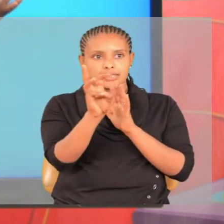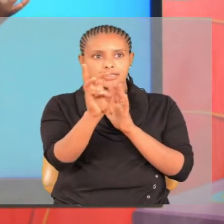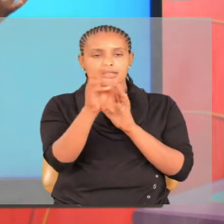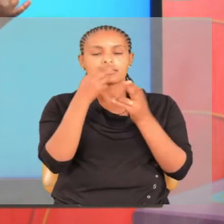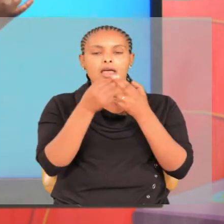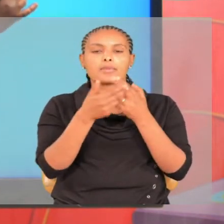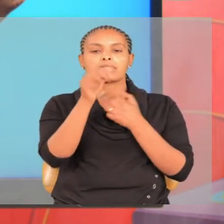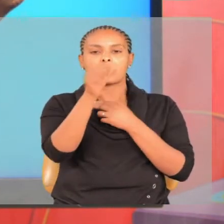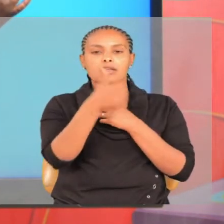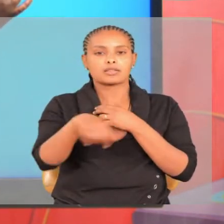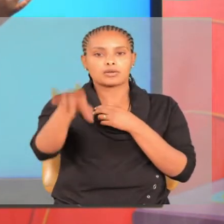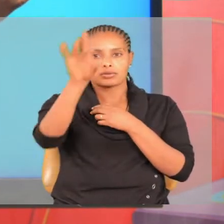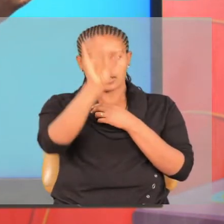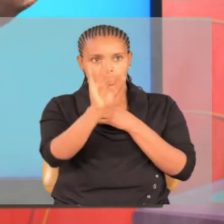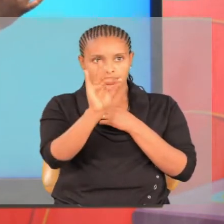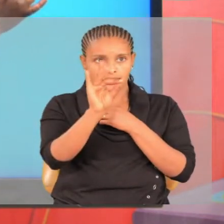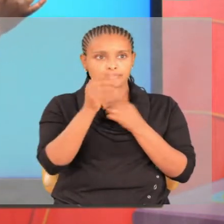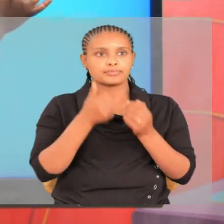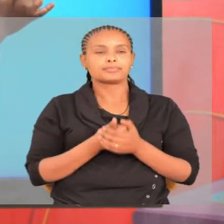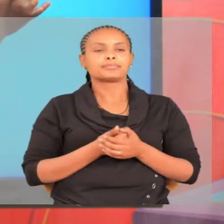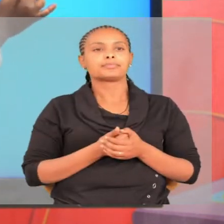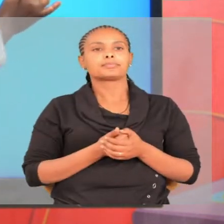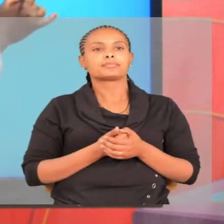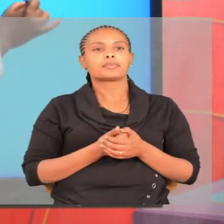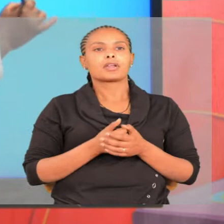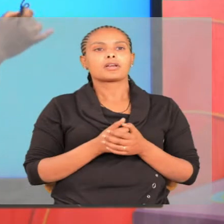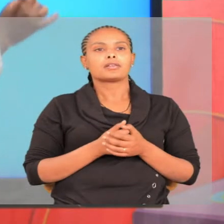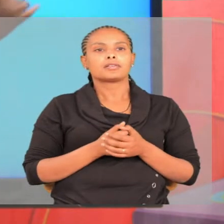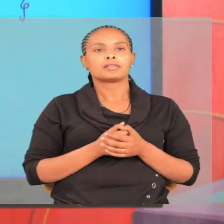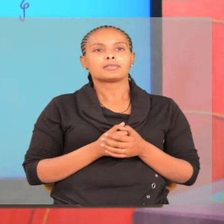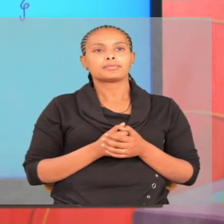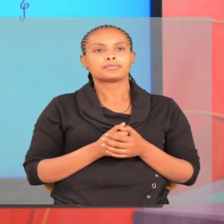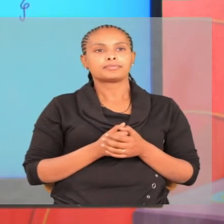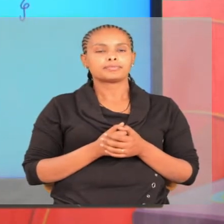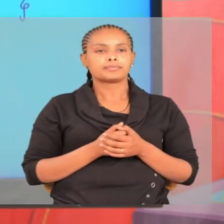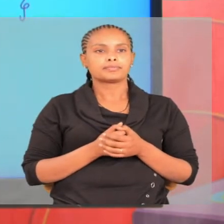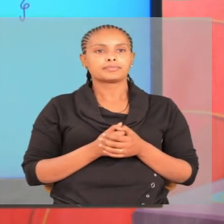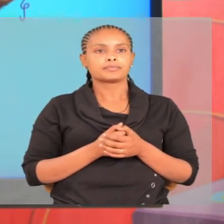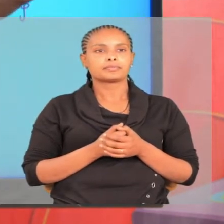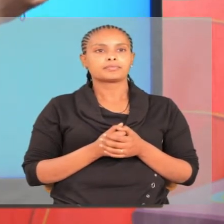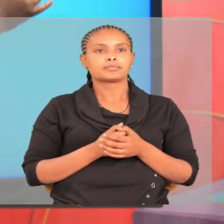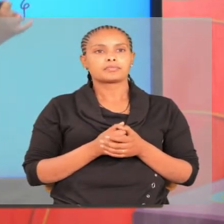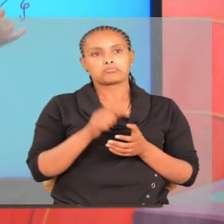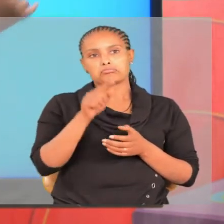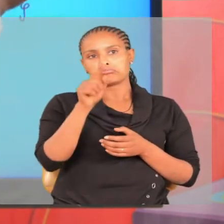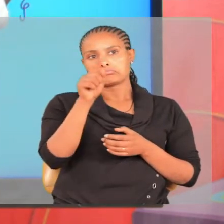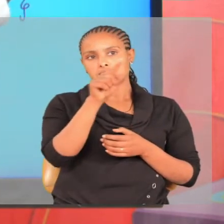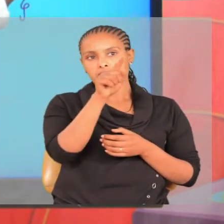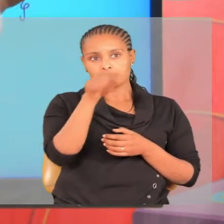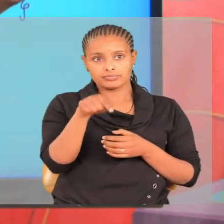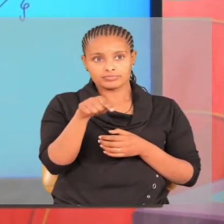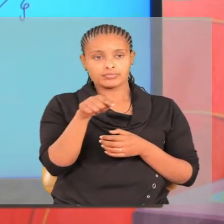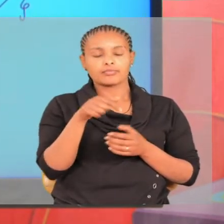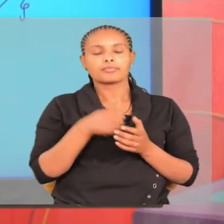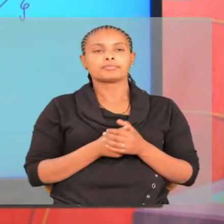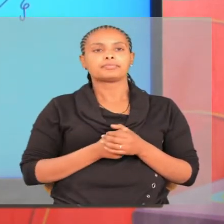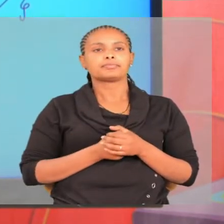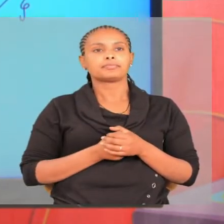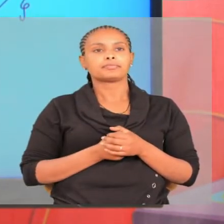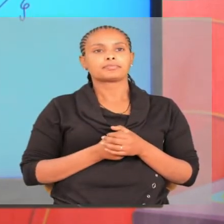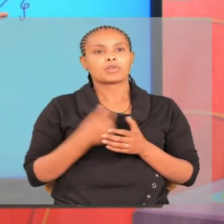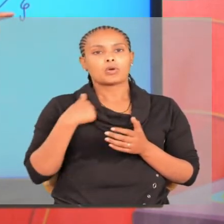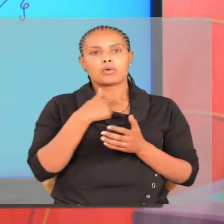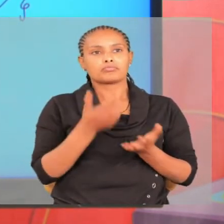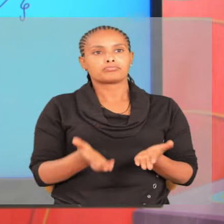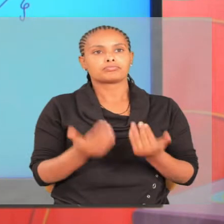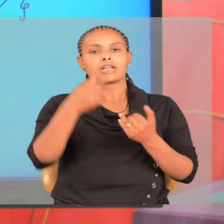1.76 times 10 raised to 8 coulomb per gram. Coulomb will be cancelled by coulomb. We are